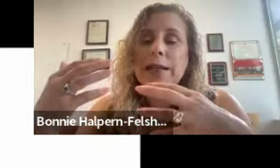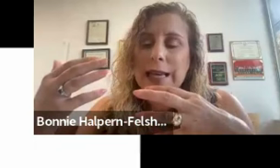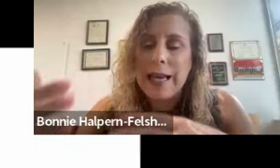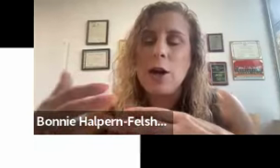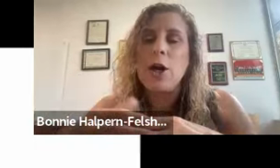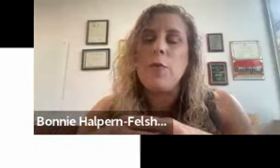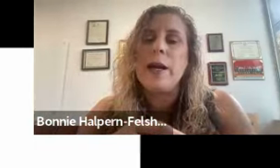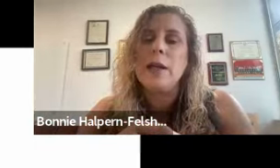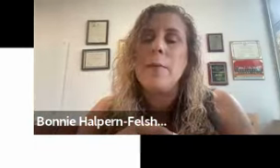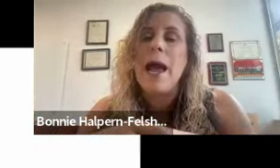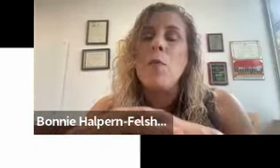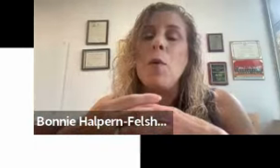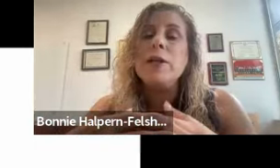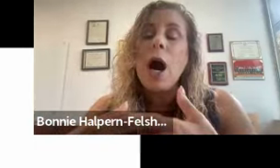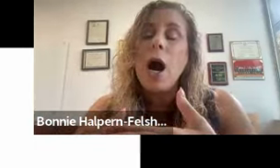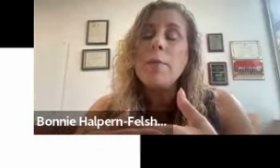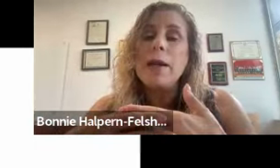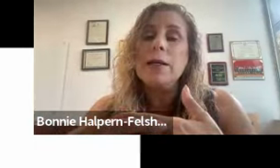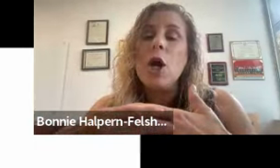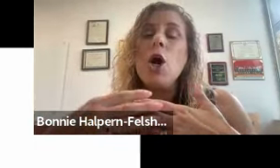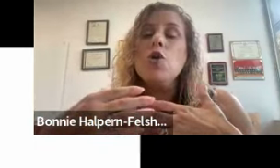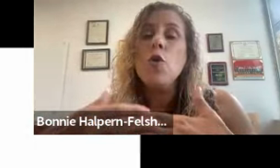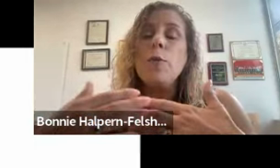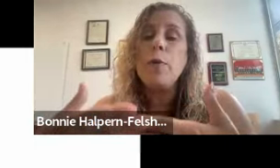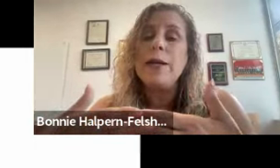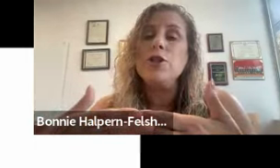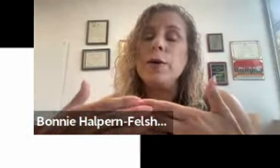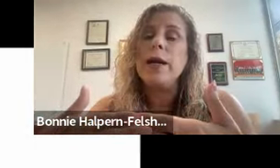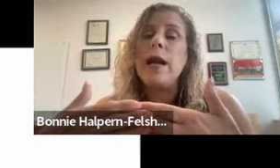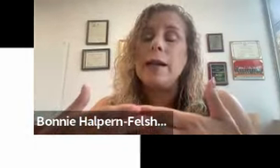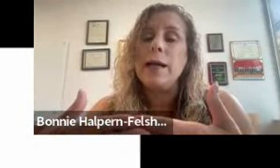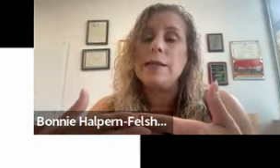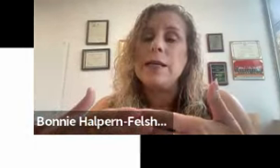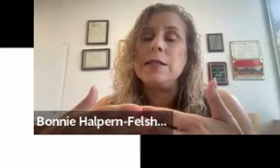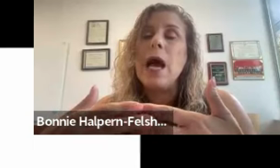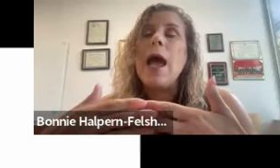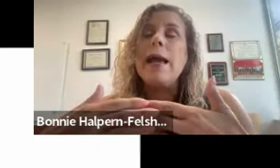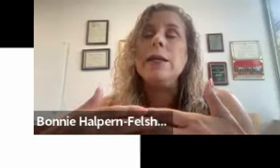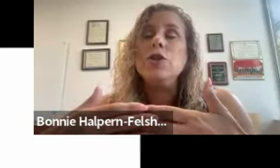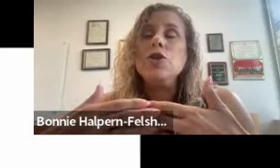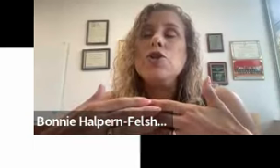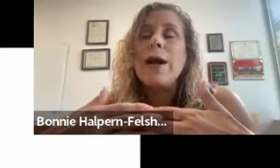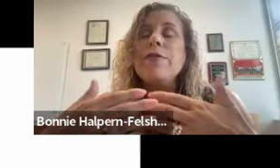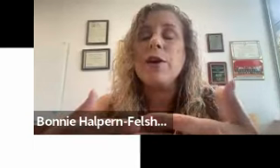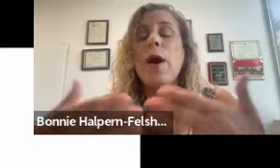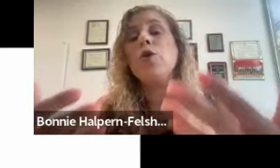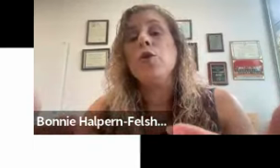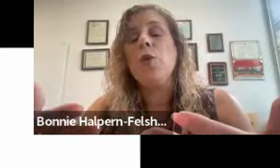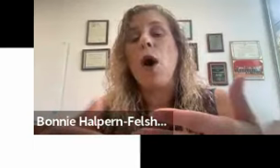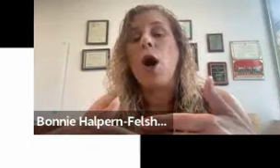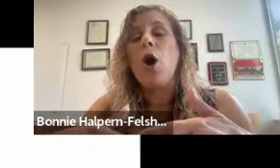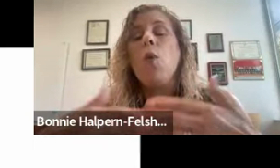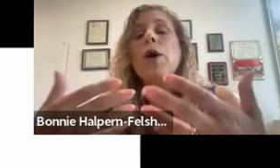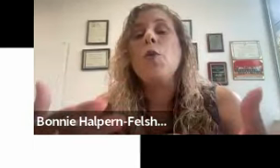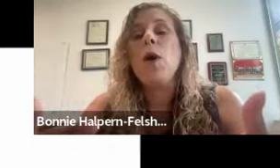development. It is in our curriculum. And what we talk about is your brain during adolescence is trying to figure out who